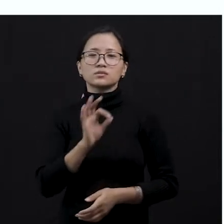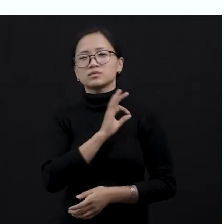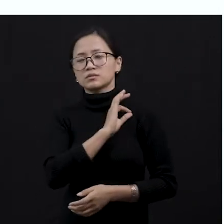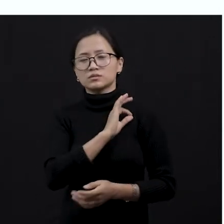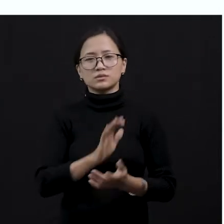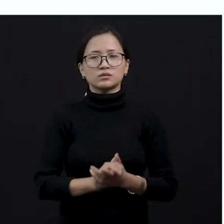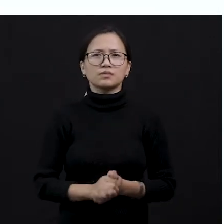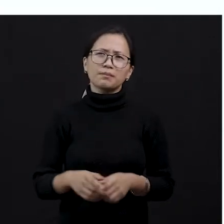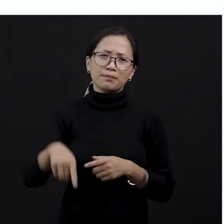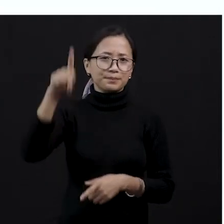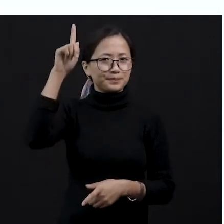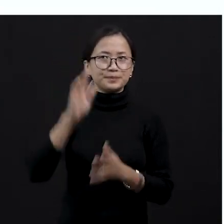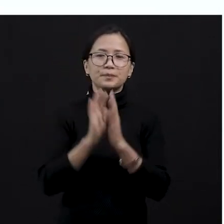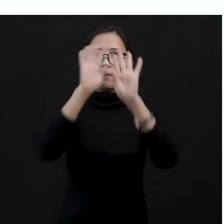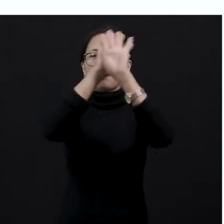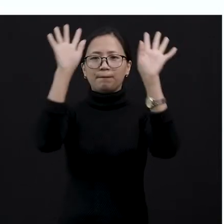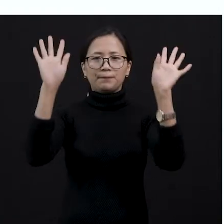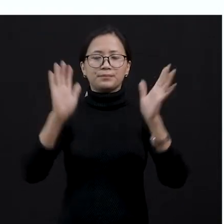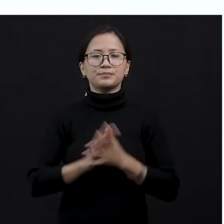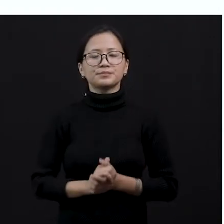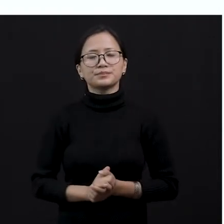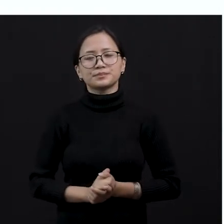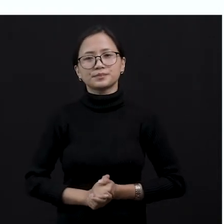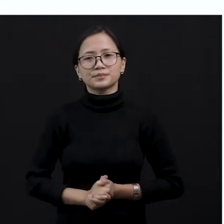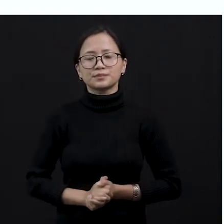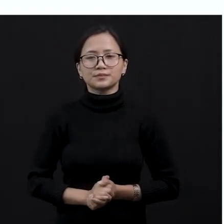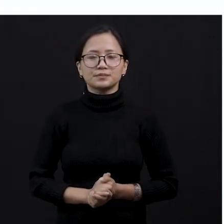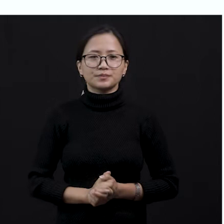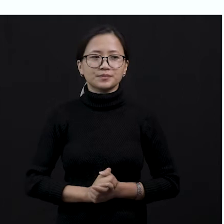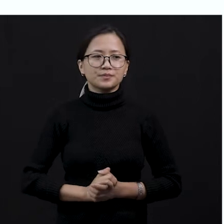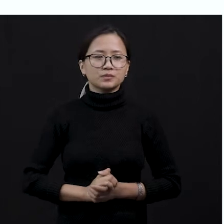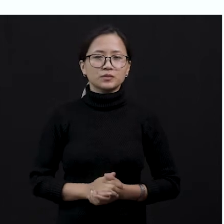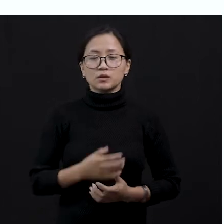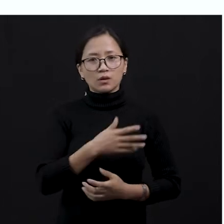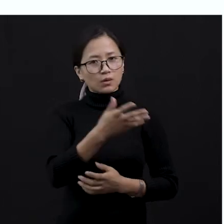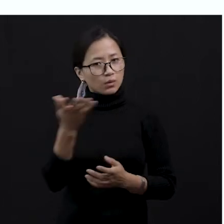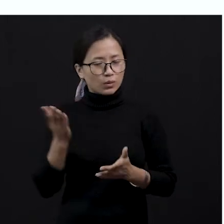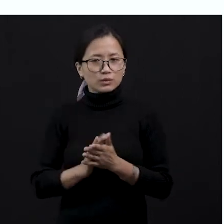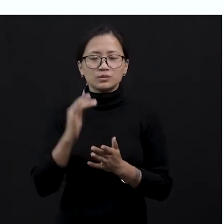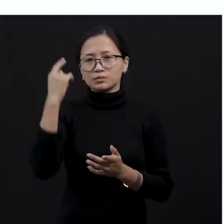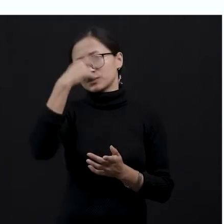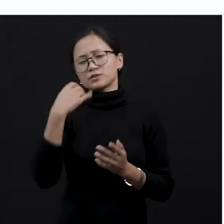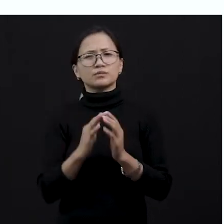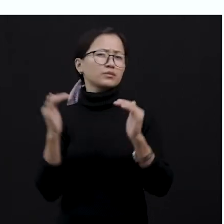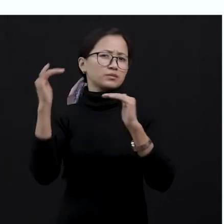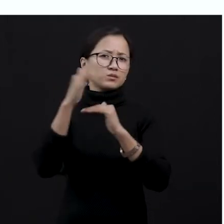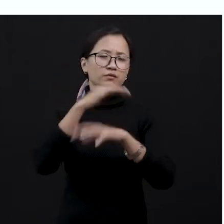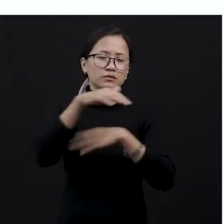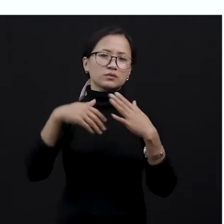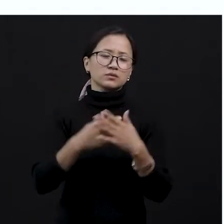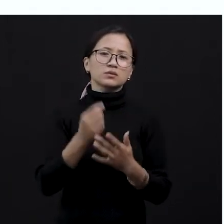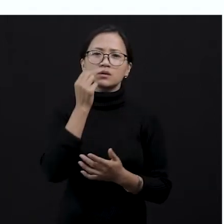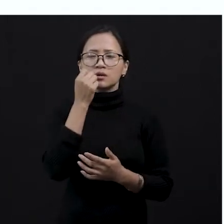the sky the most, right? The sun, the moon, the stars, they're all beautiful. But above all, for him,